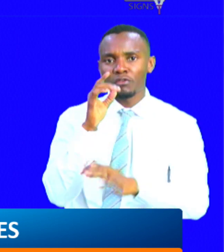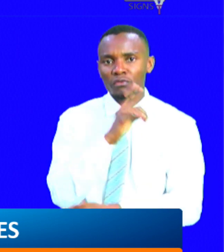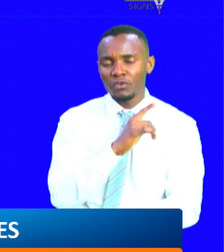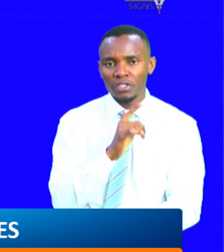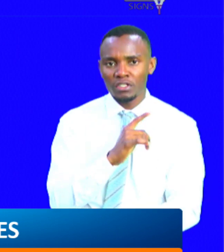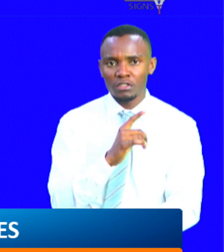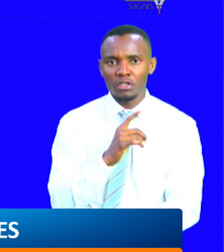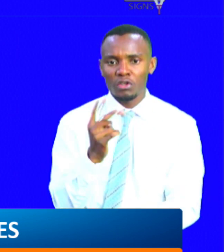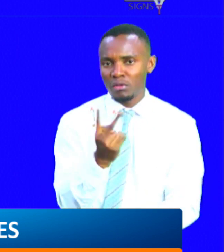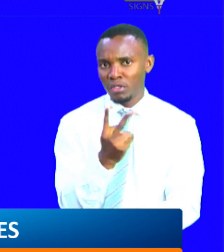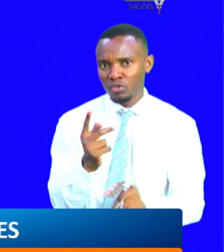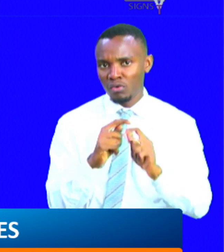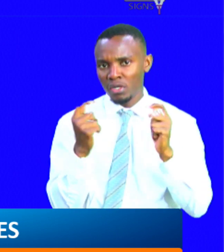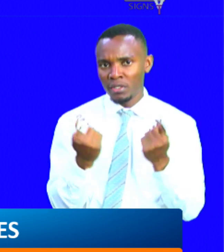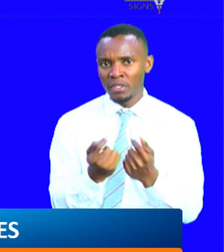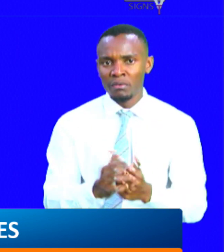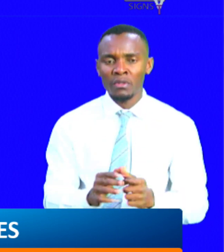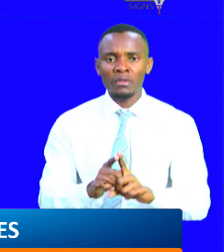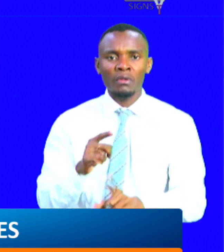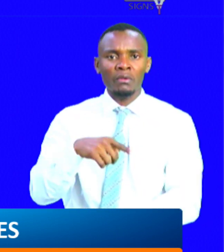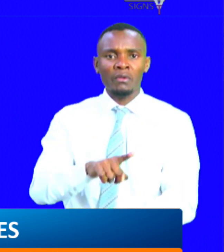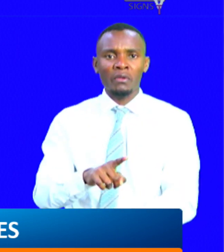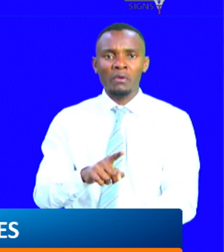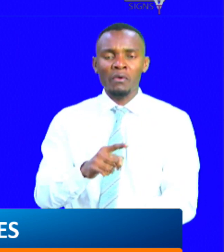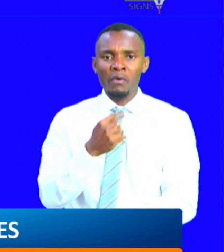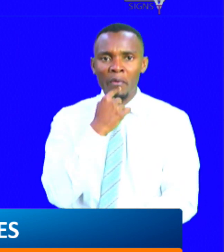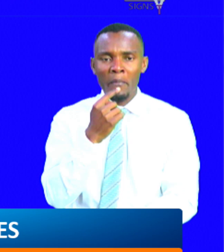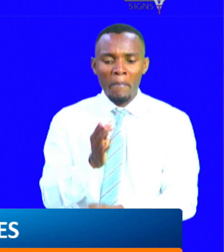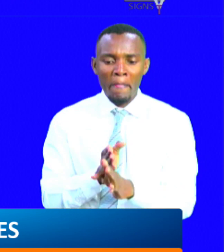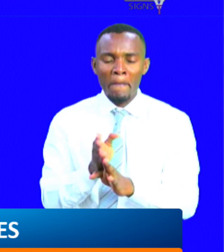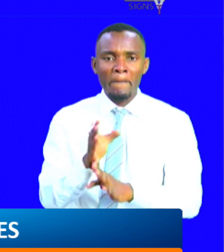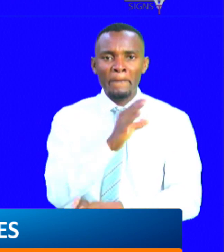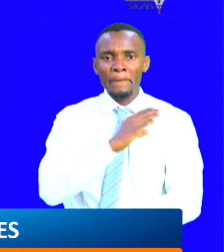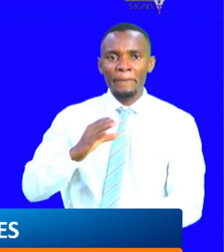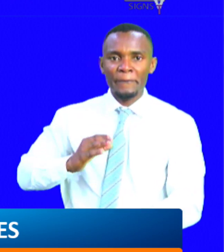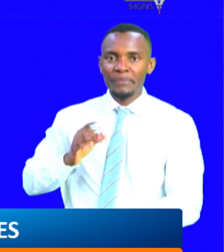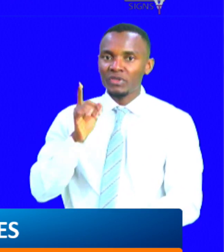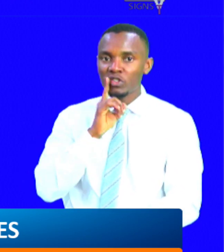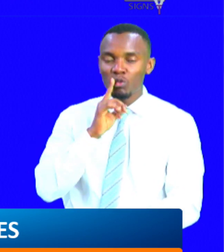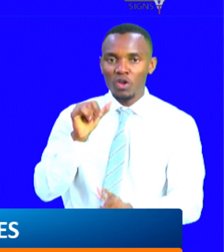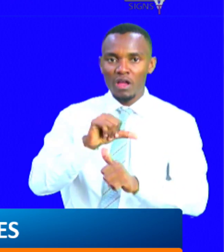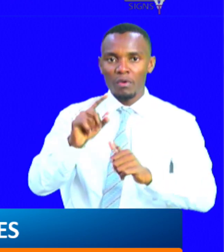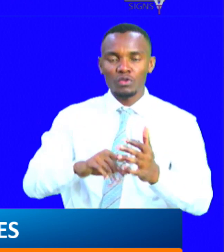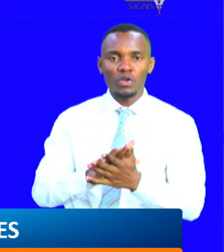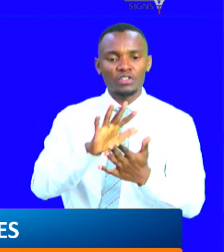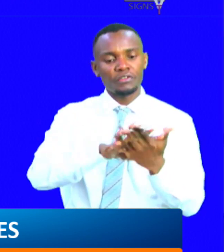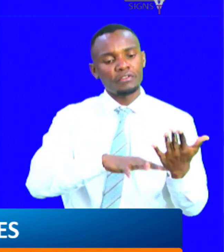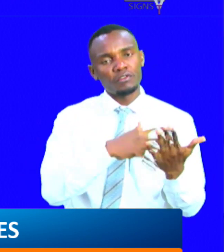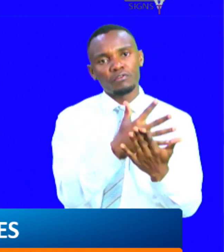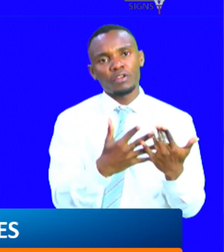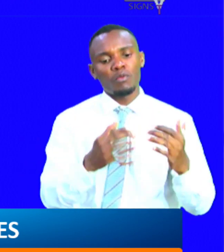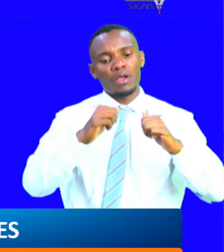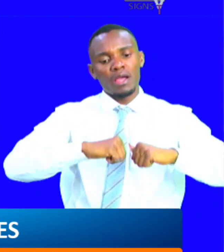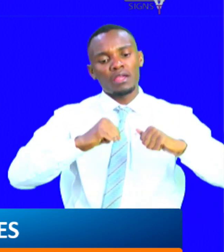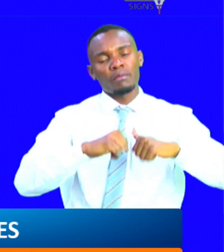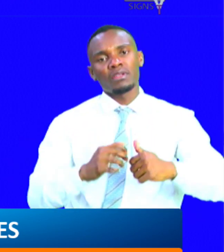each other. And they will be briefing the main committee tomorrow on the framework agreement. So we made